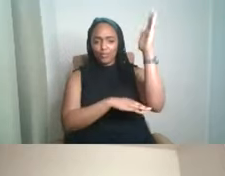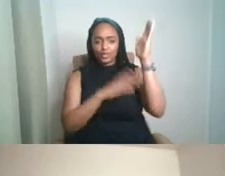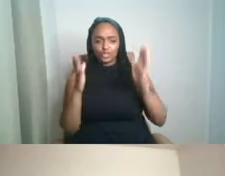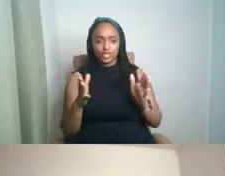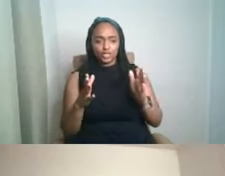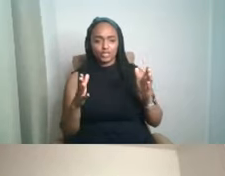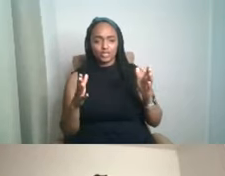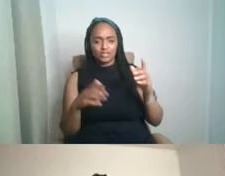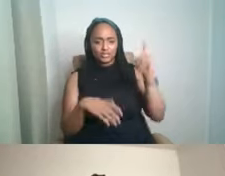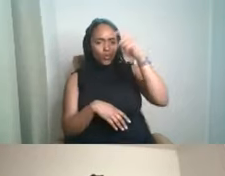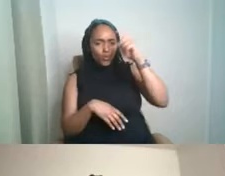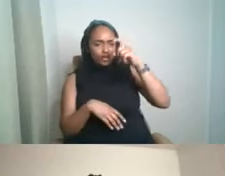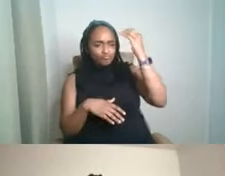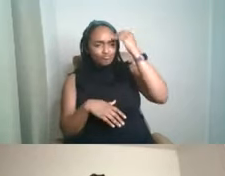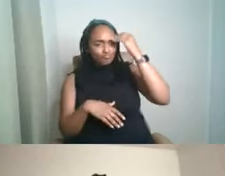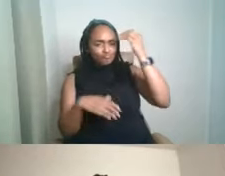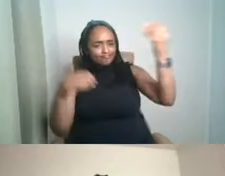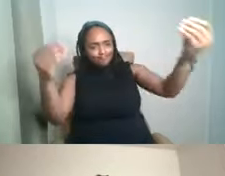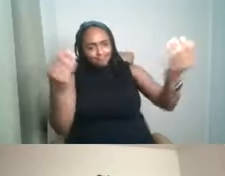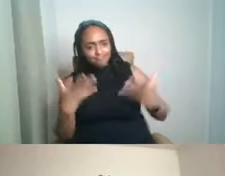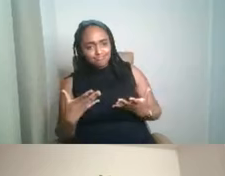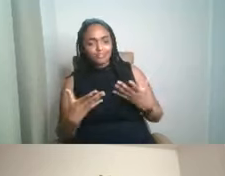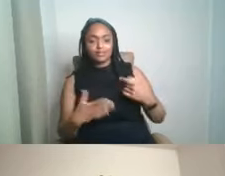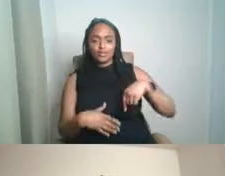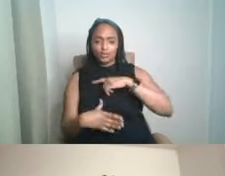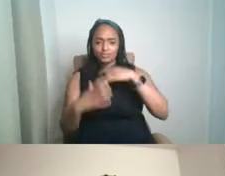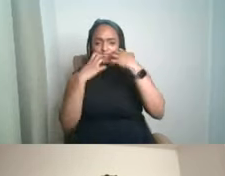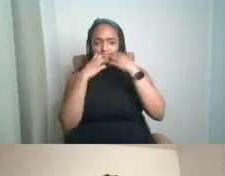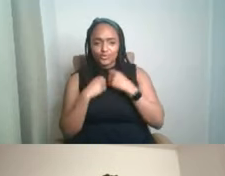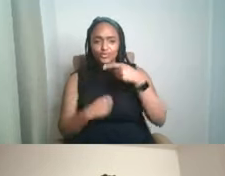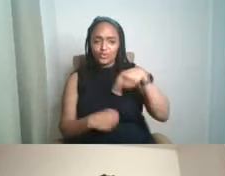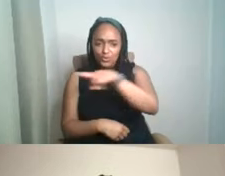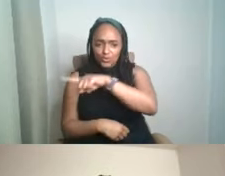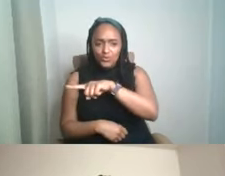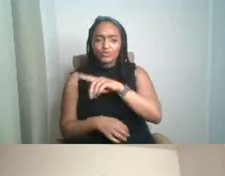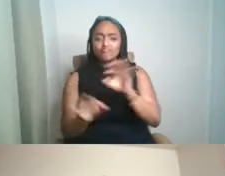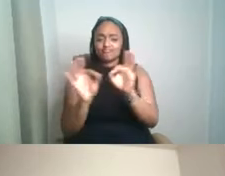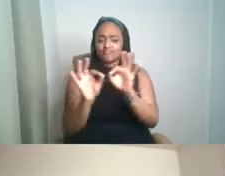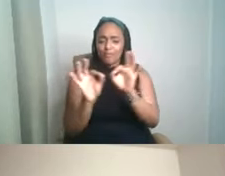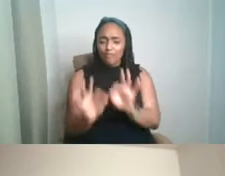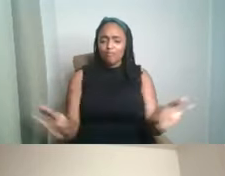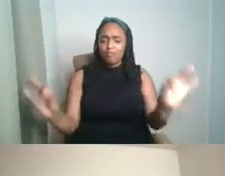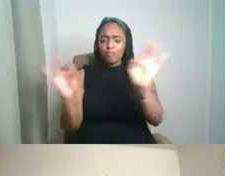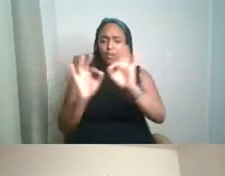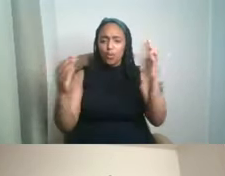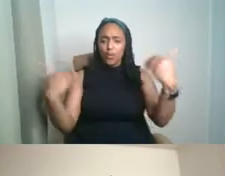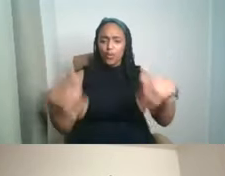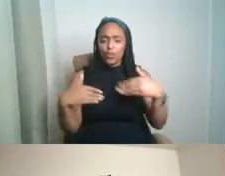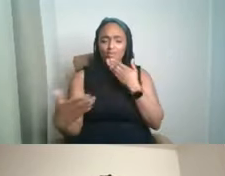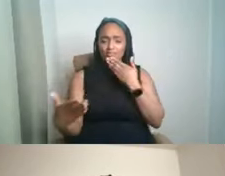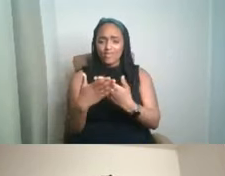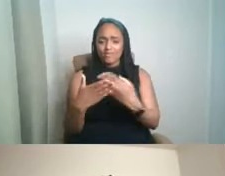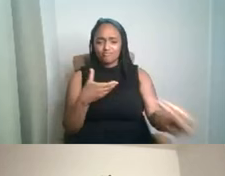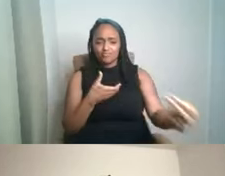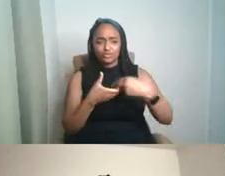knowledge for all of us. We appreciate you. We learn from you. We value you. Thank you so much for being here and